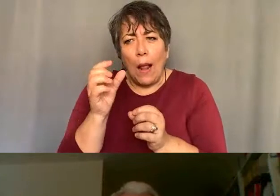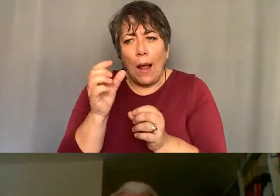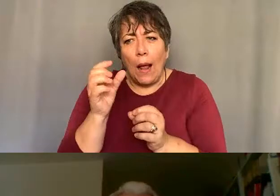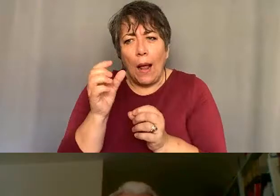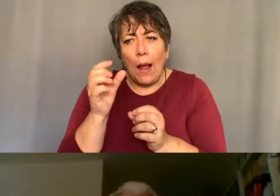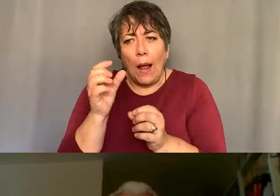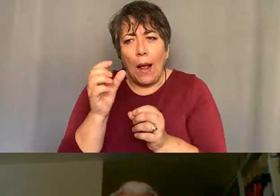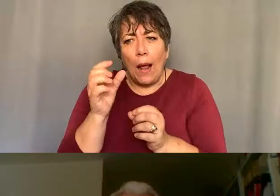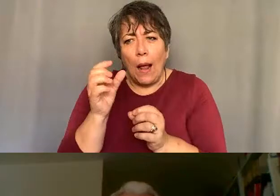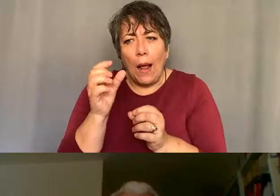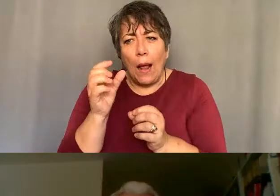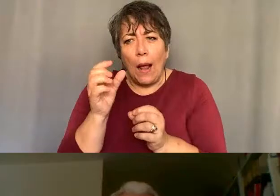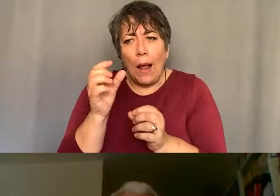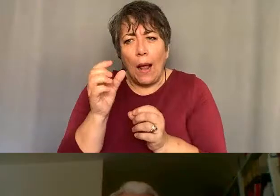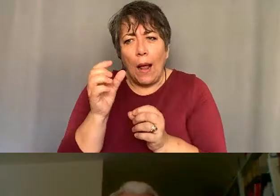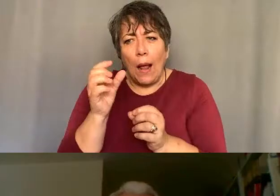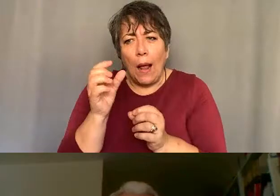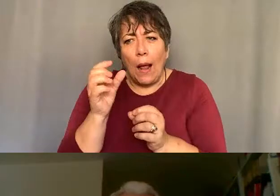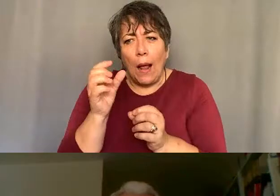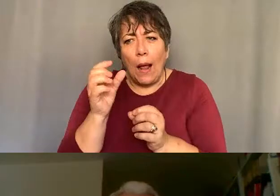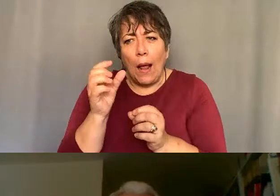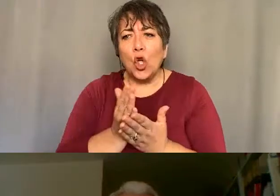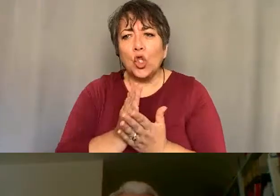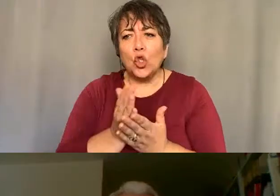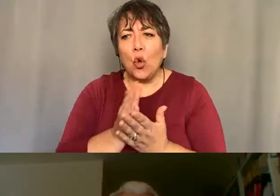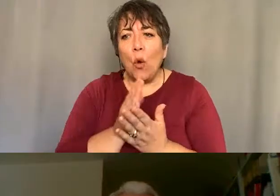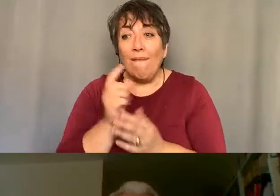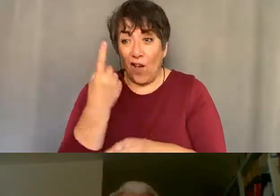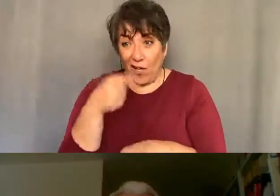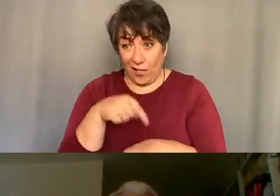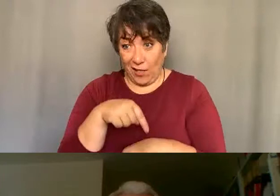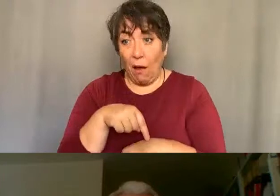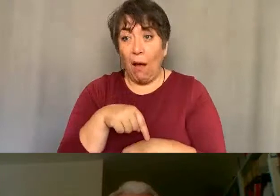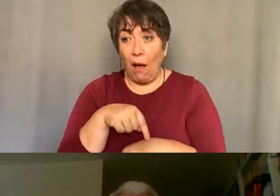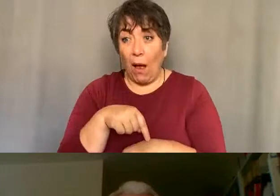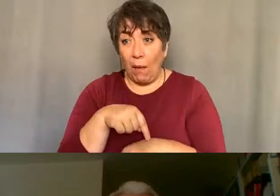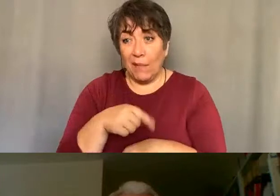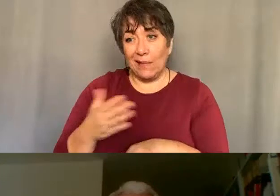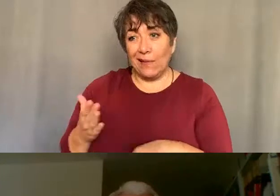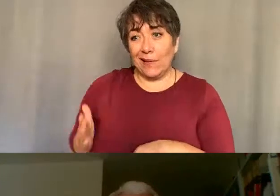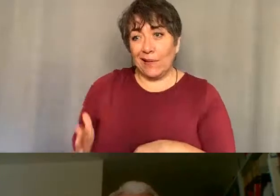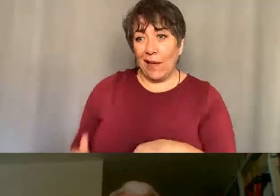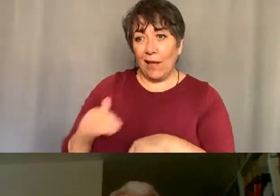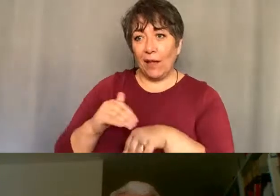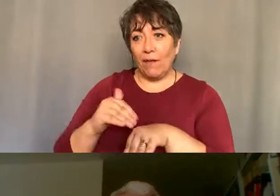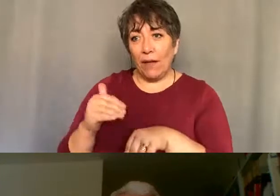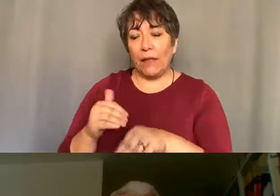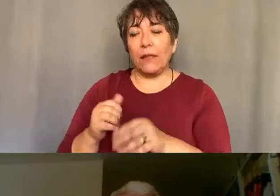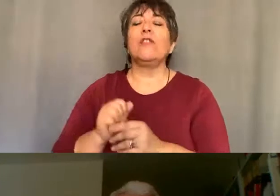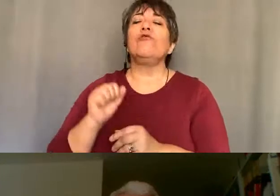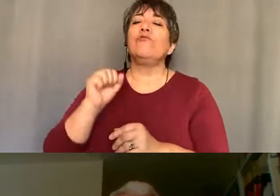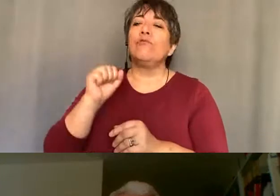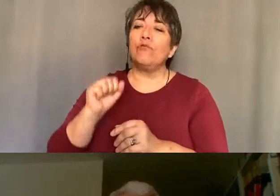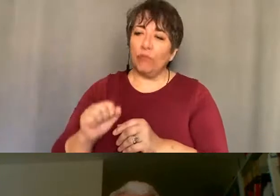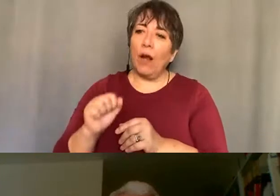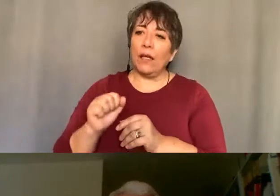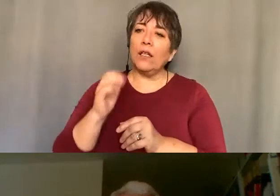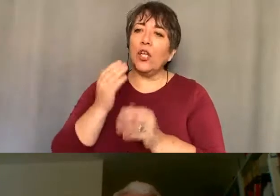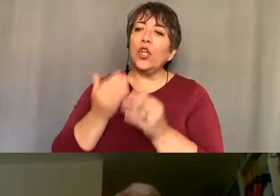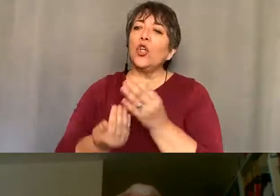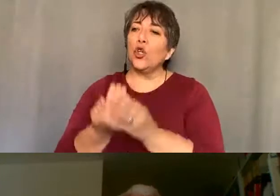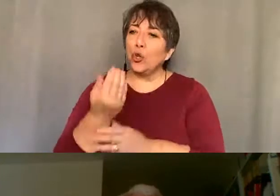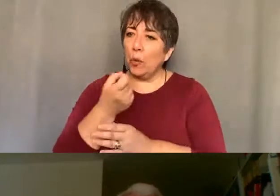to the medicine? Yeah, I mean, we often do recommend, you know, certainly not starting with a 2-monthly supply, you know, starting with